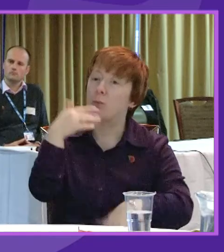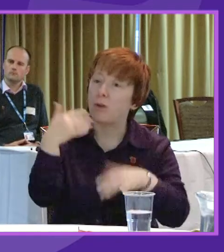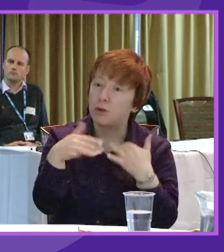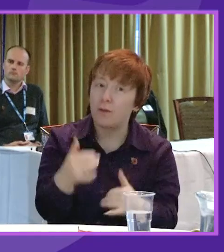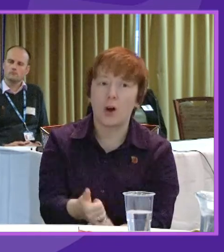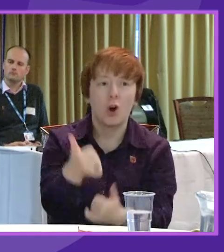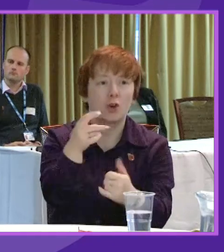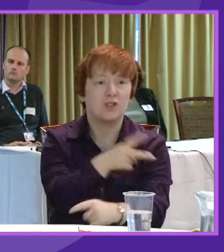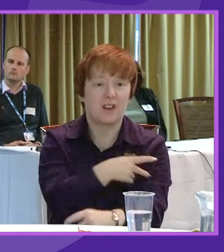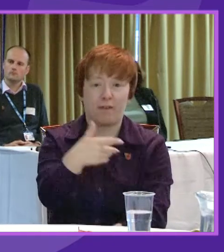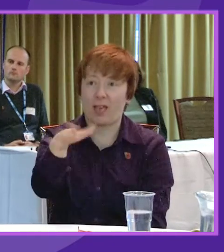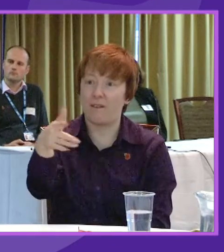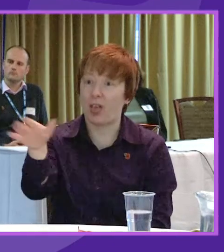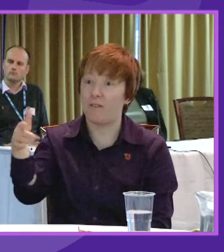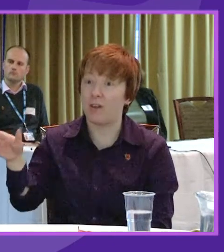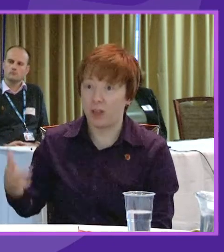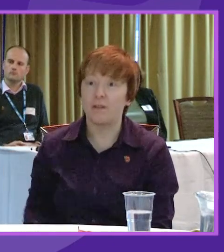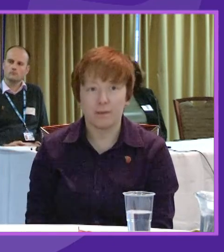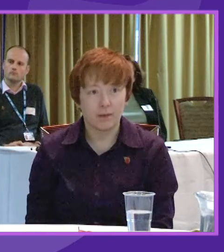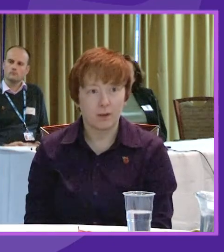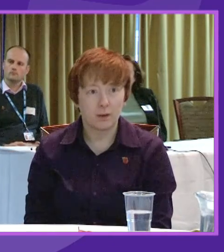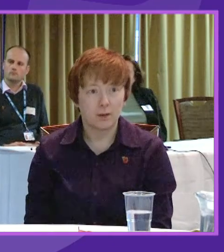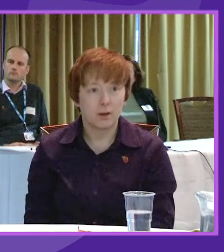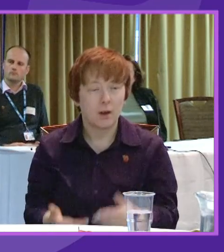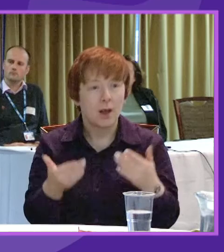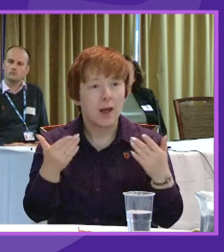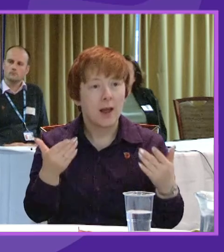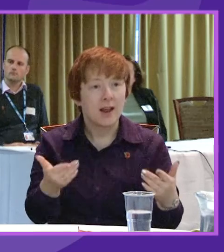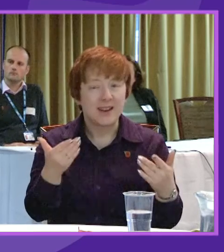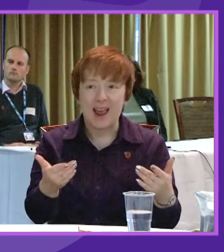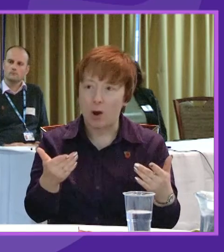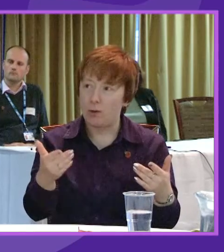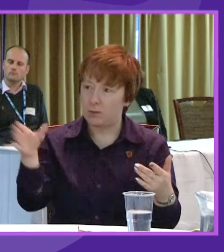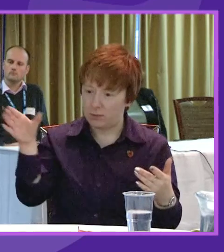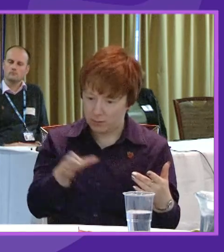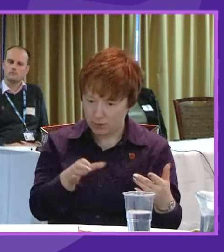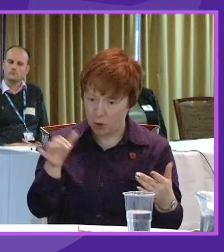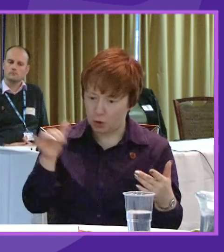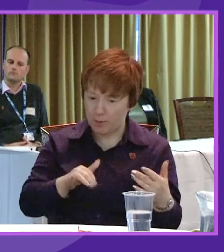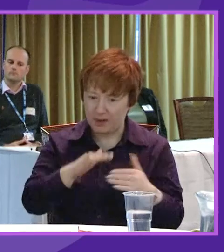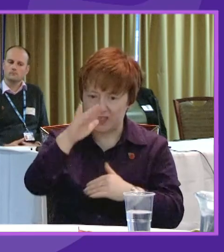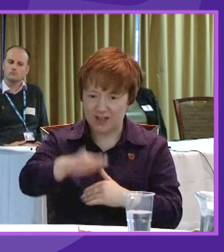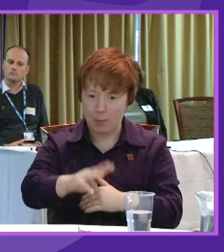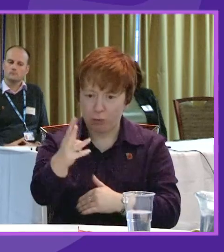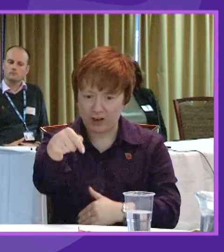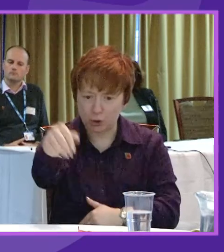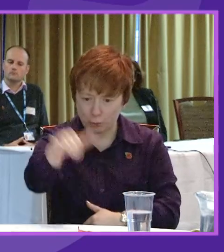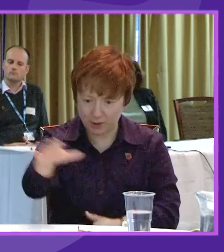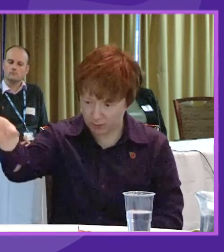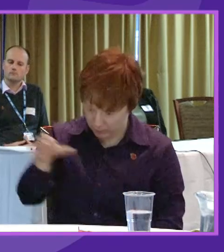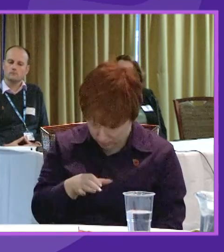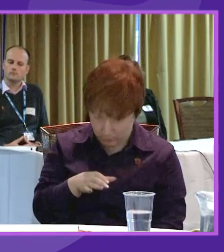leaving. Concerned that we are now being expected to see more cases that have previously been seen at step three or above without any extra